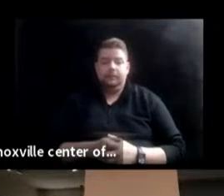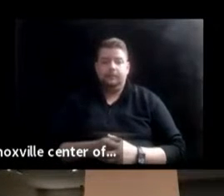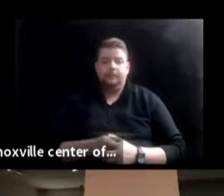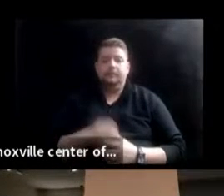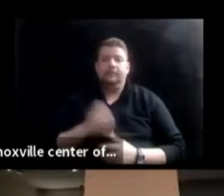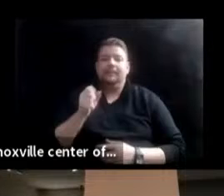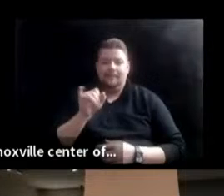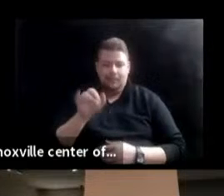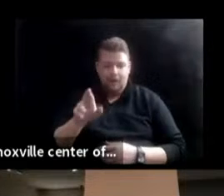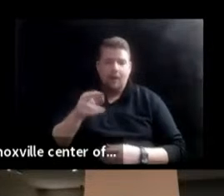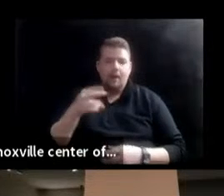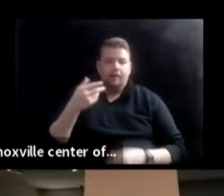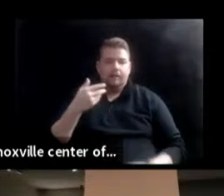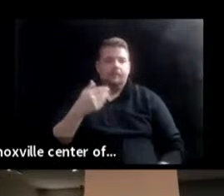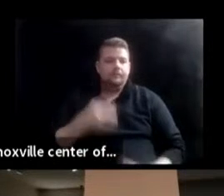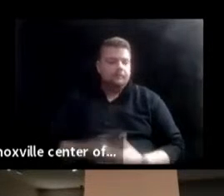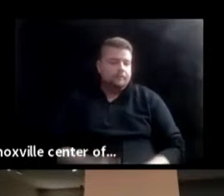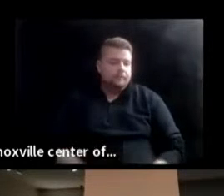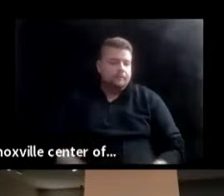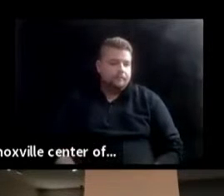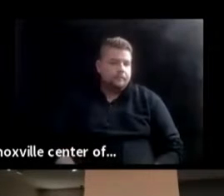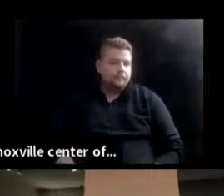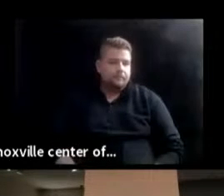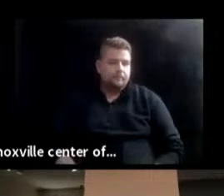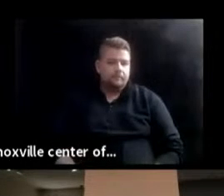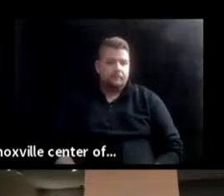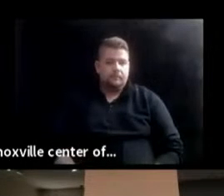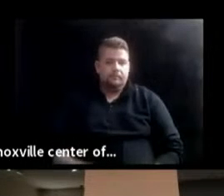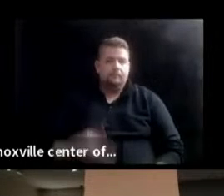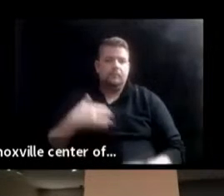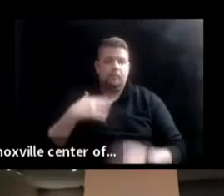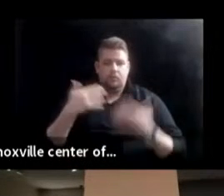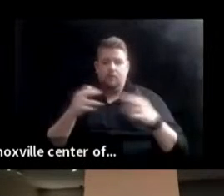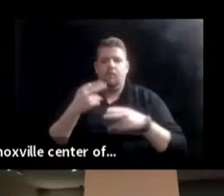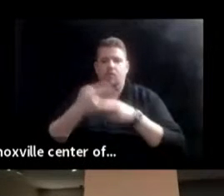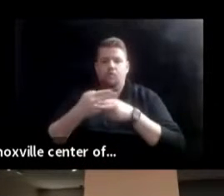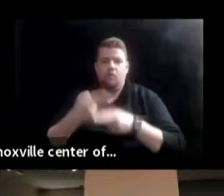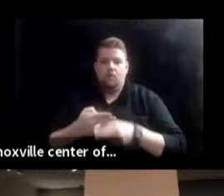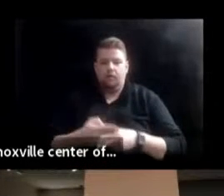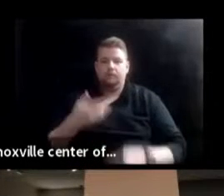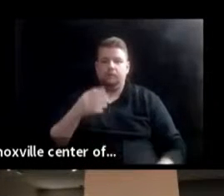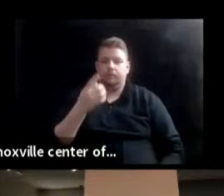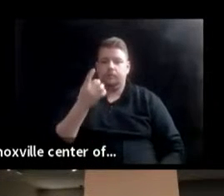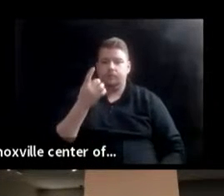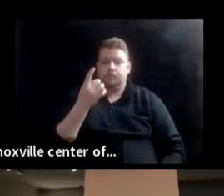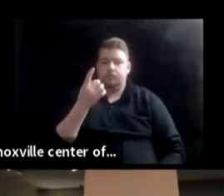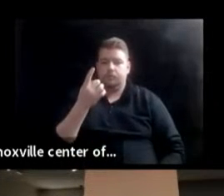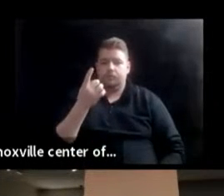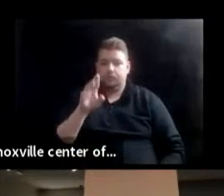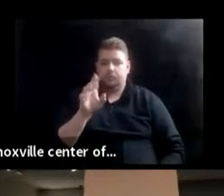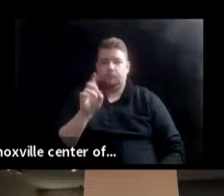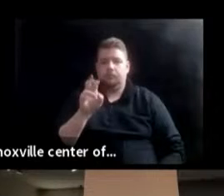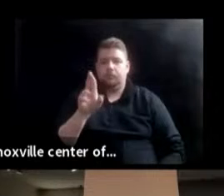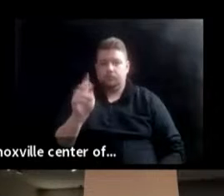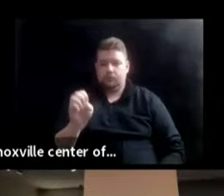sir. We are ready for roll call. Dr. Drake?